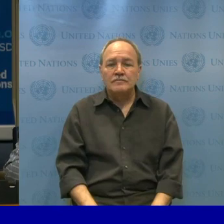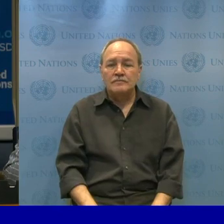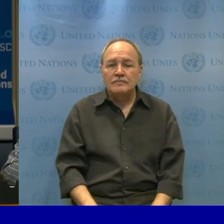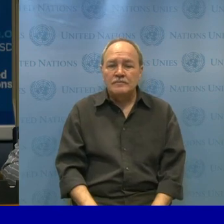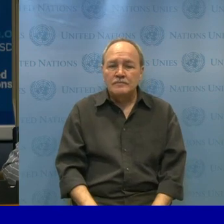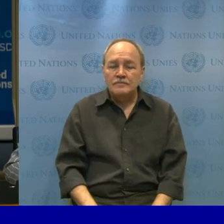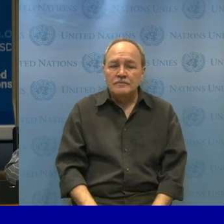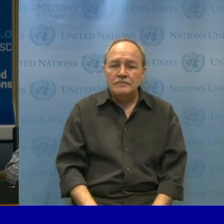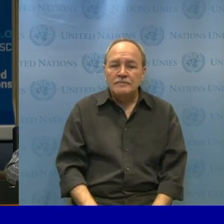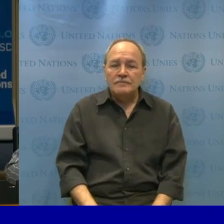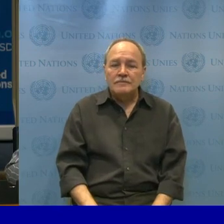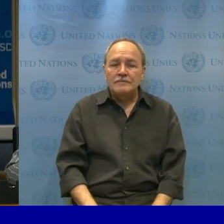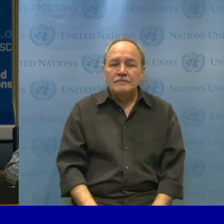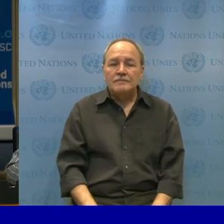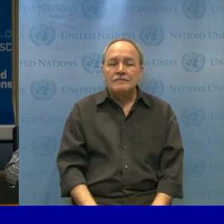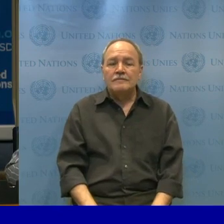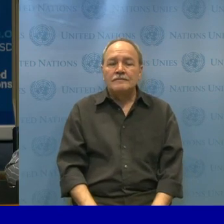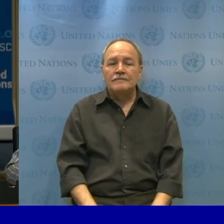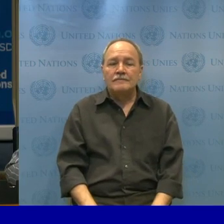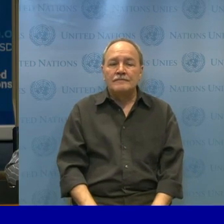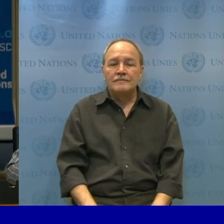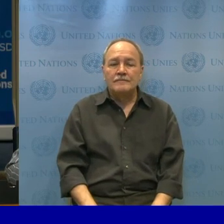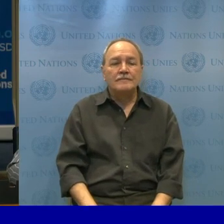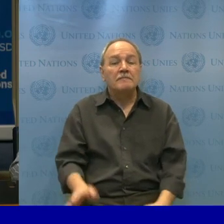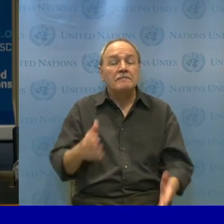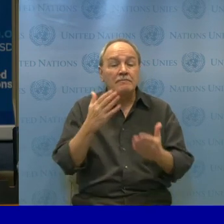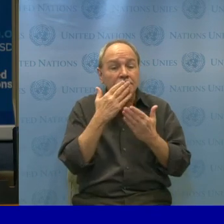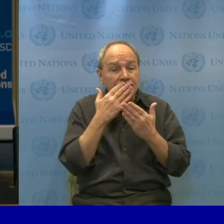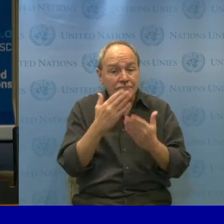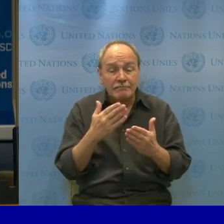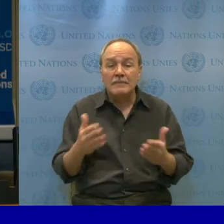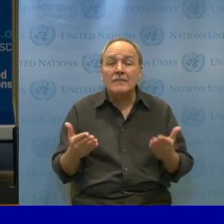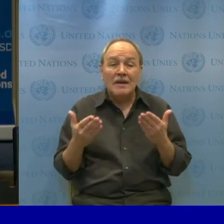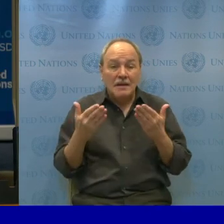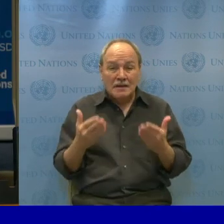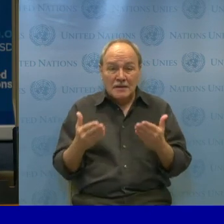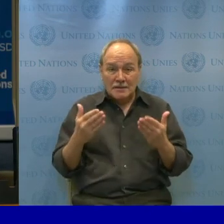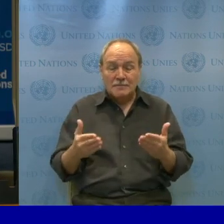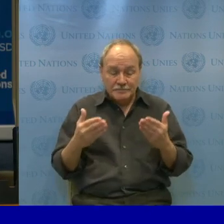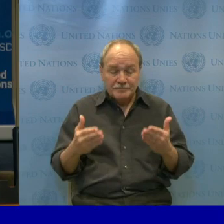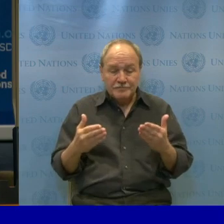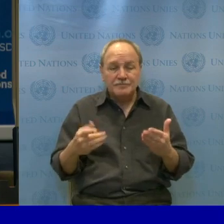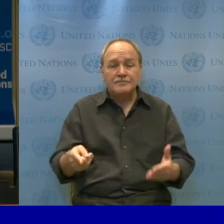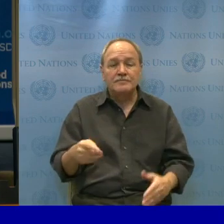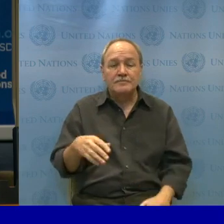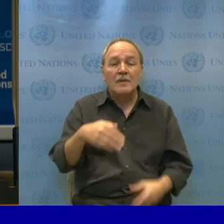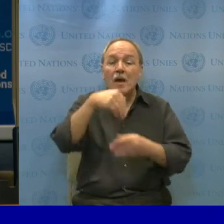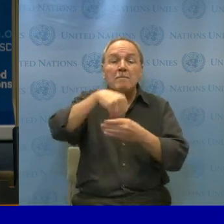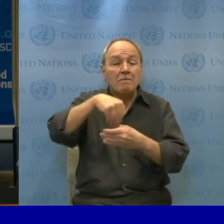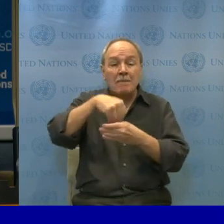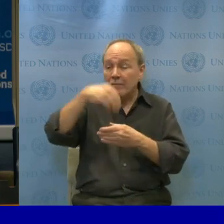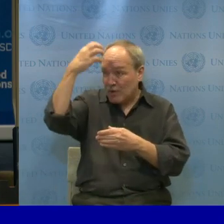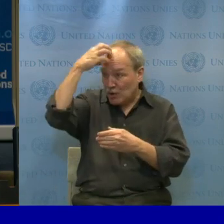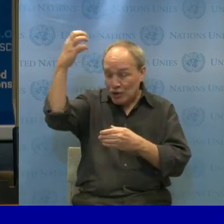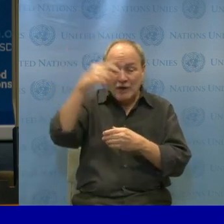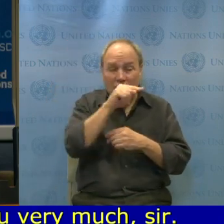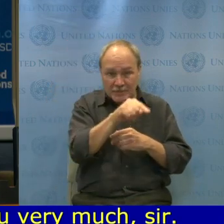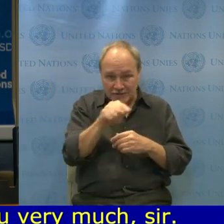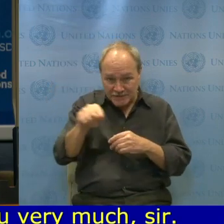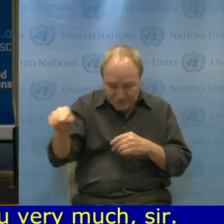Thank you very much, sir. Now we will continue with the member states. First, I will give the floor to the